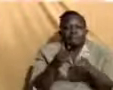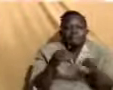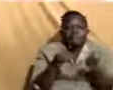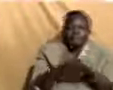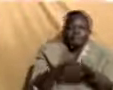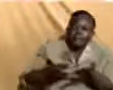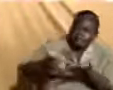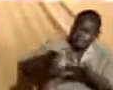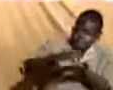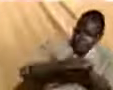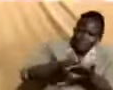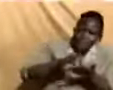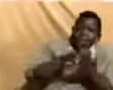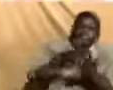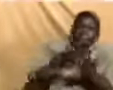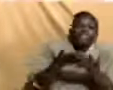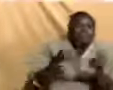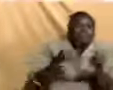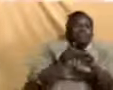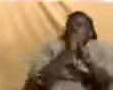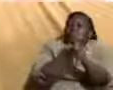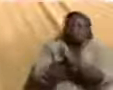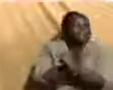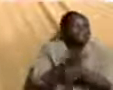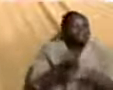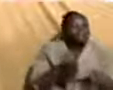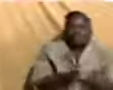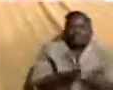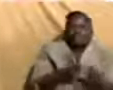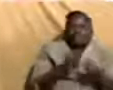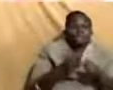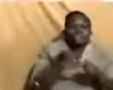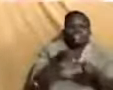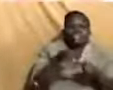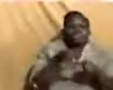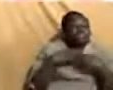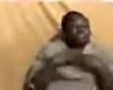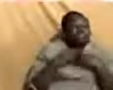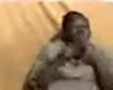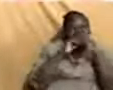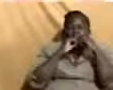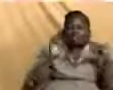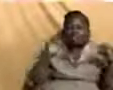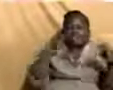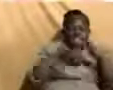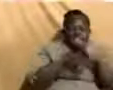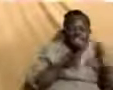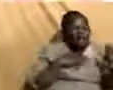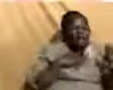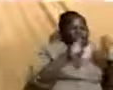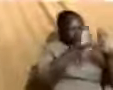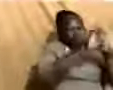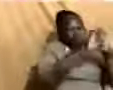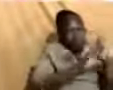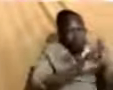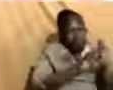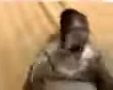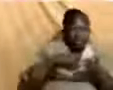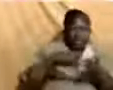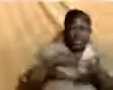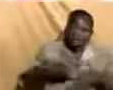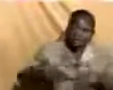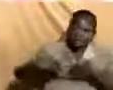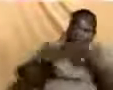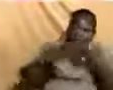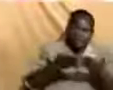bring the basic structure doctrine as a defense mechanism, but that is not permitted by our Constitution. But what we put in place here